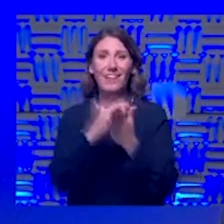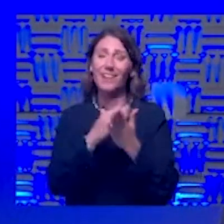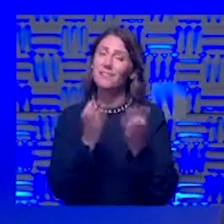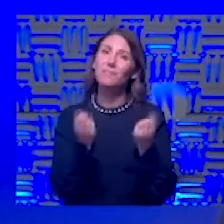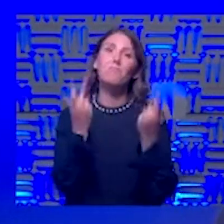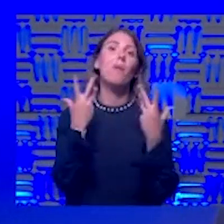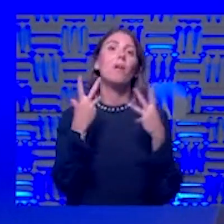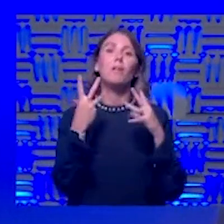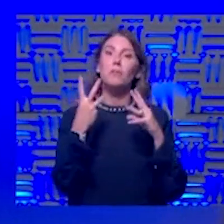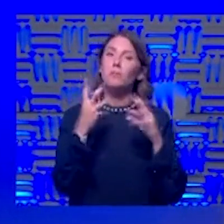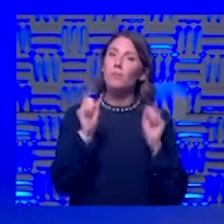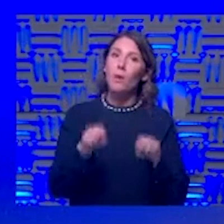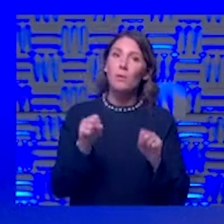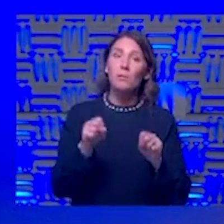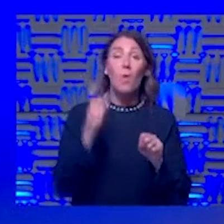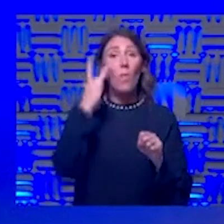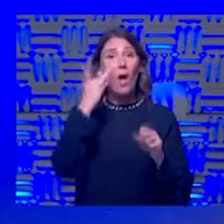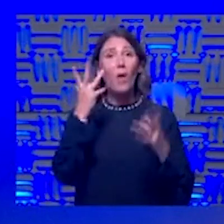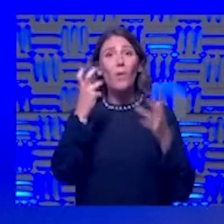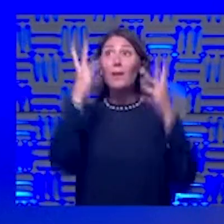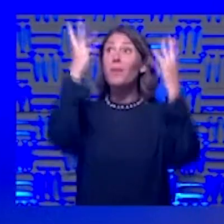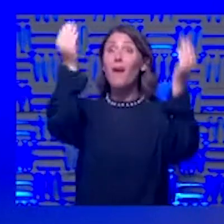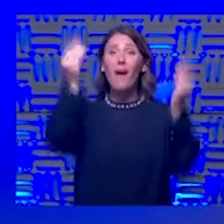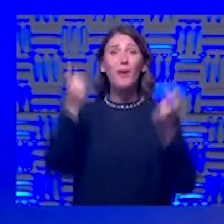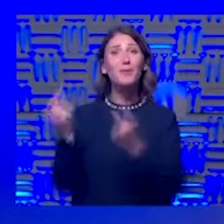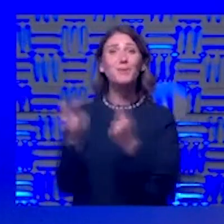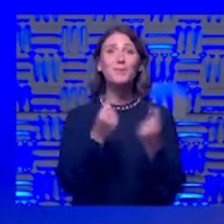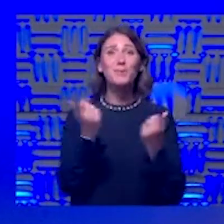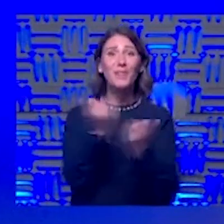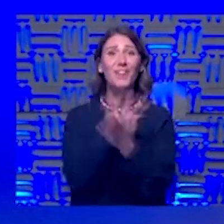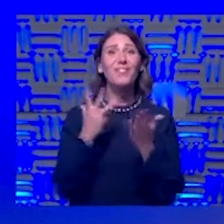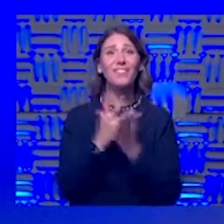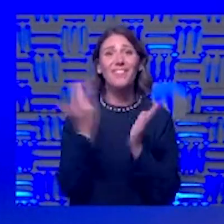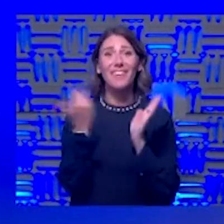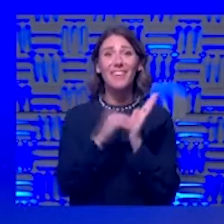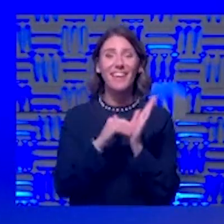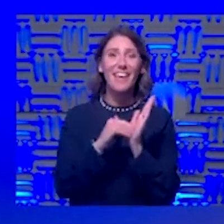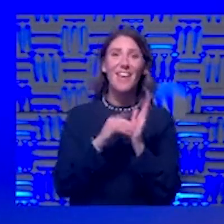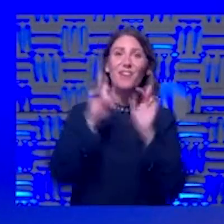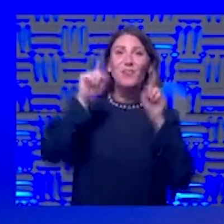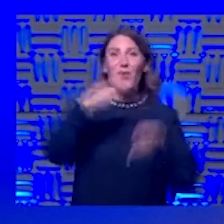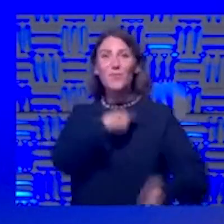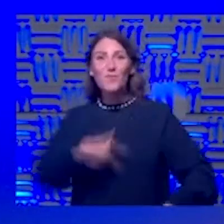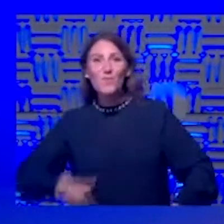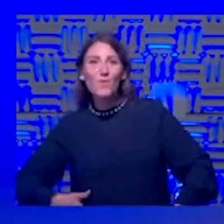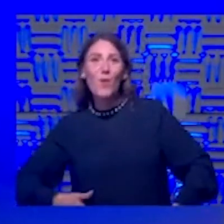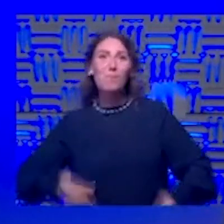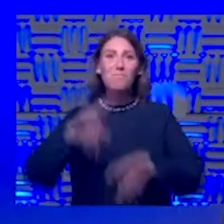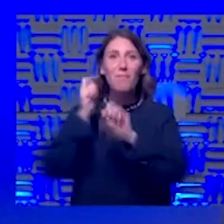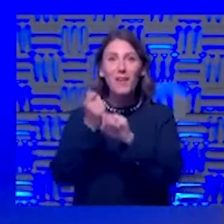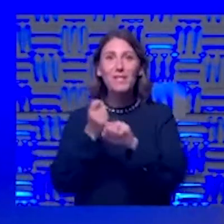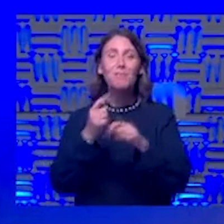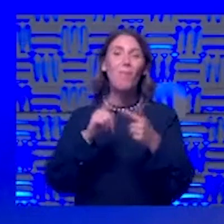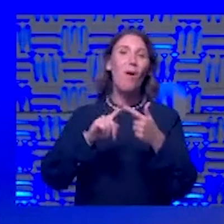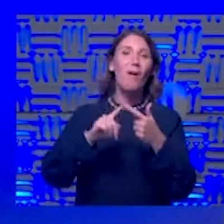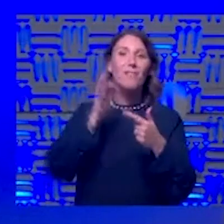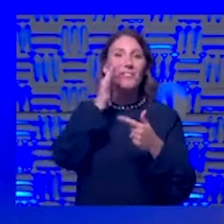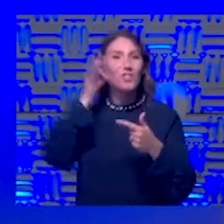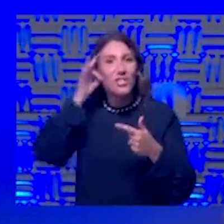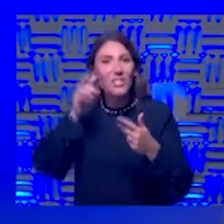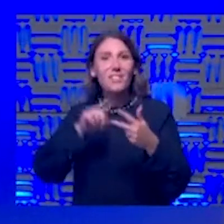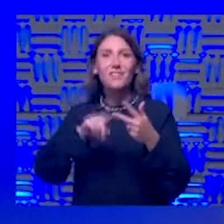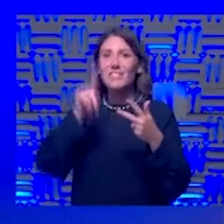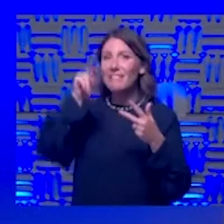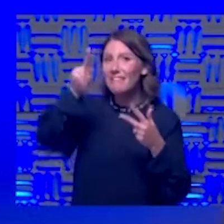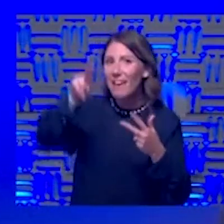as possible, because we all want to get out and do those things that we all want to do. Get out to the Royals, get out to the Chiefs, KU,